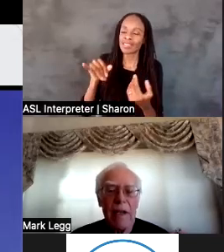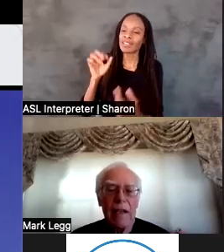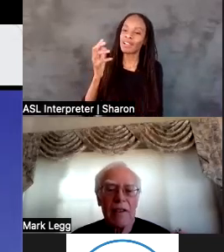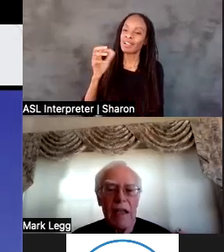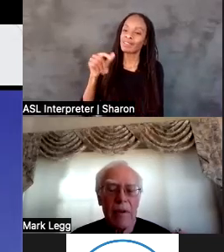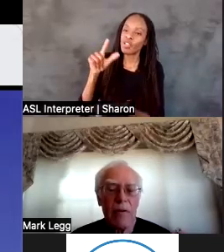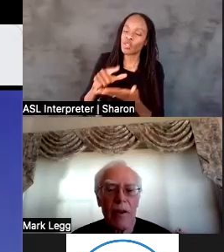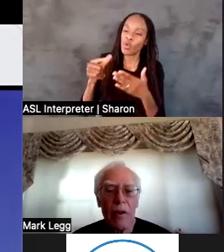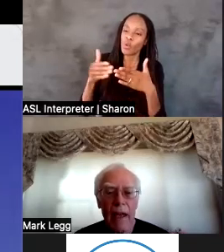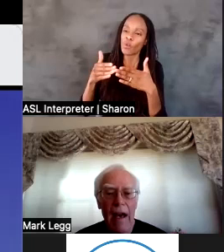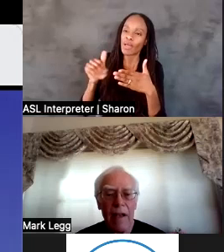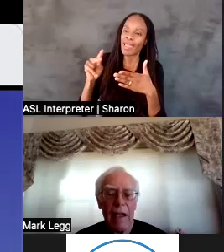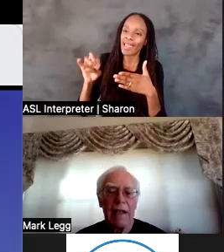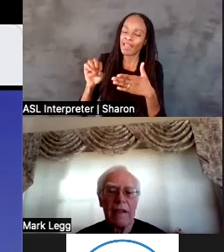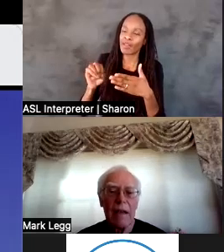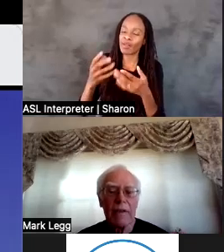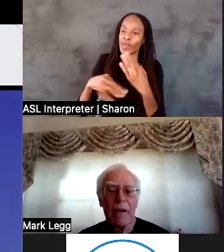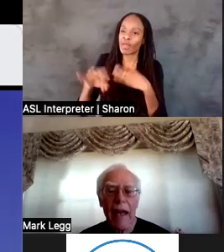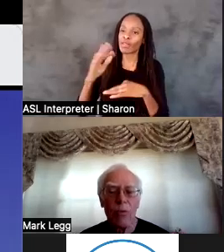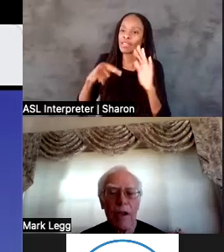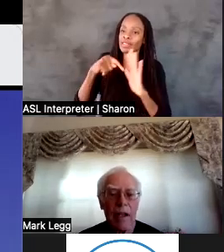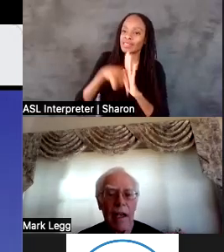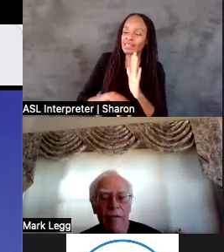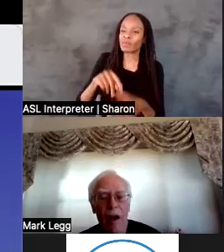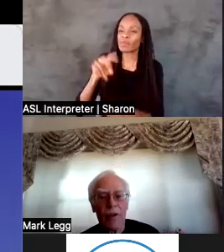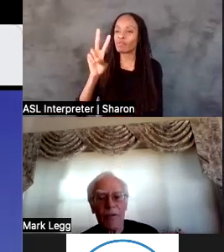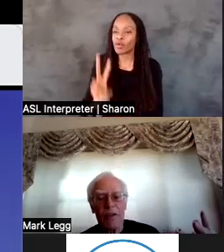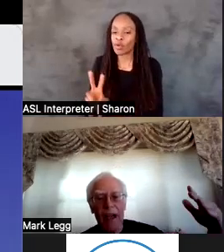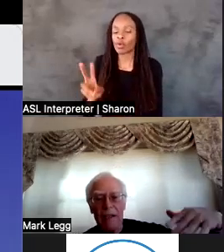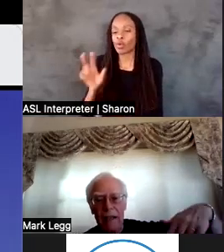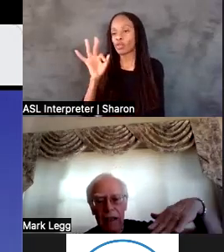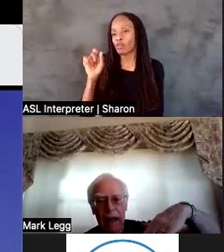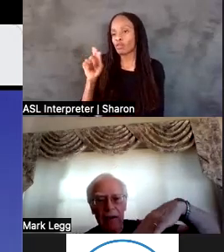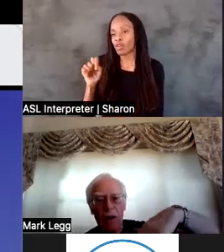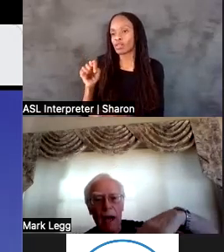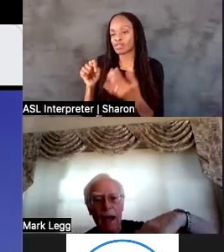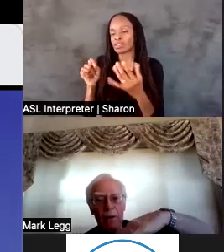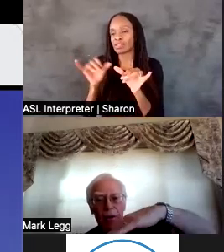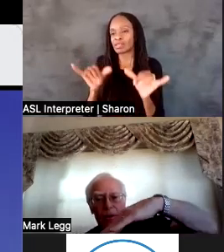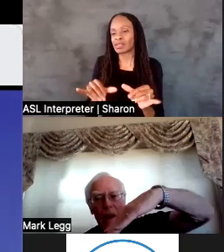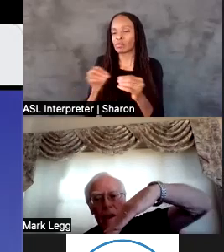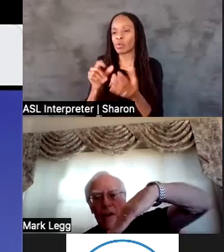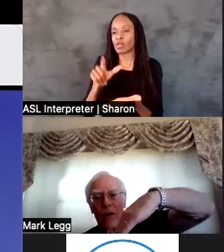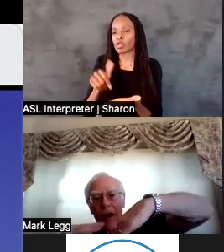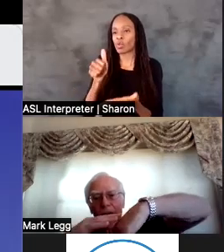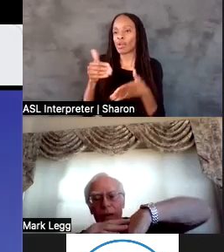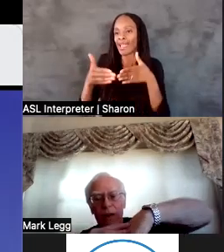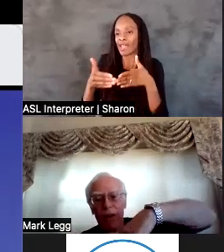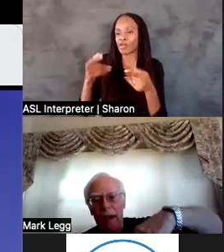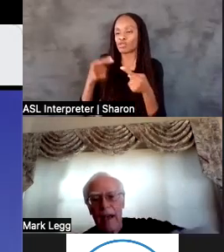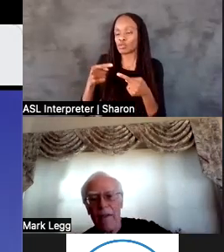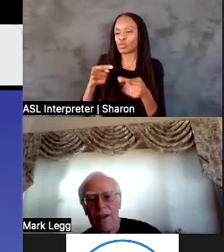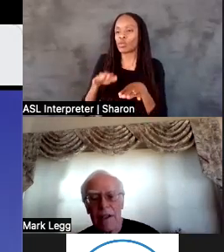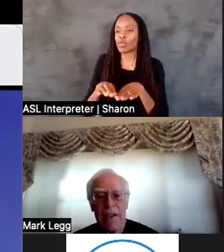Instead of being steep and vertical, they have dips. You know, that's where the fault surface is actually at a lower angle to the ground